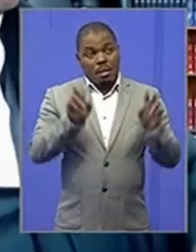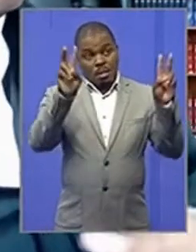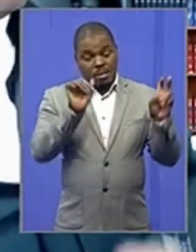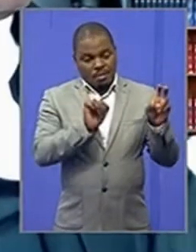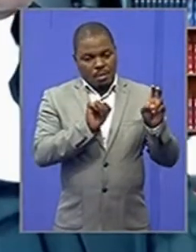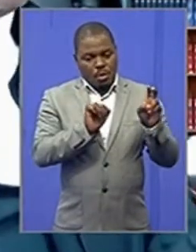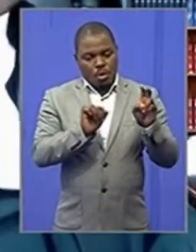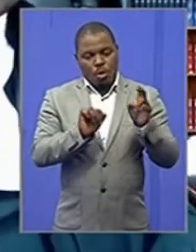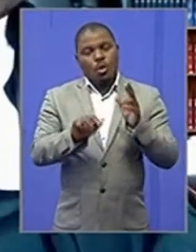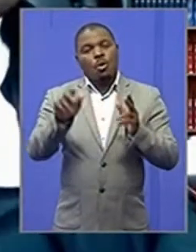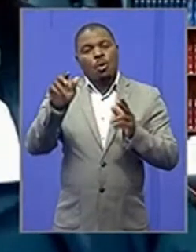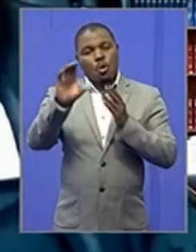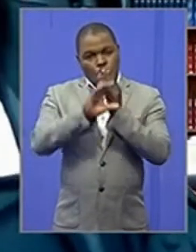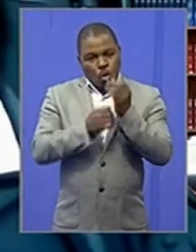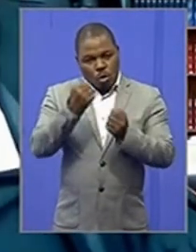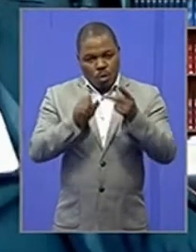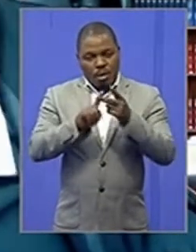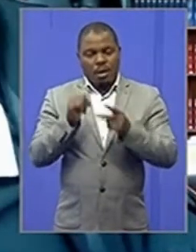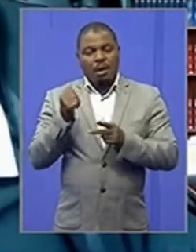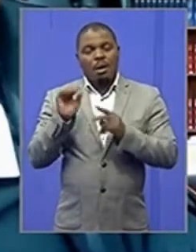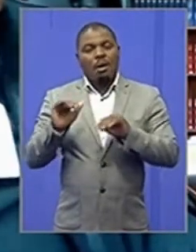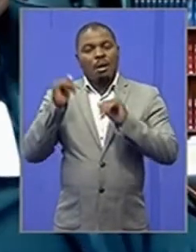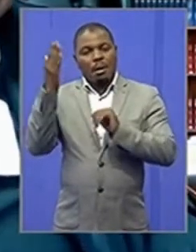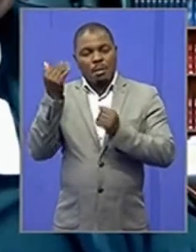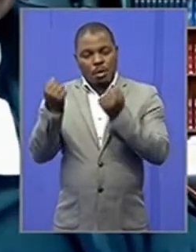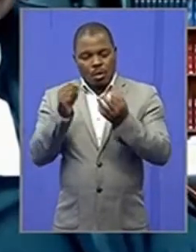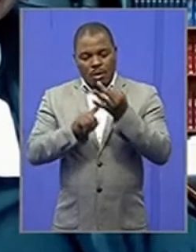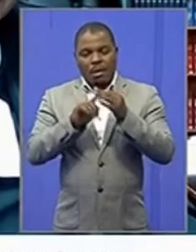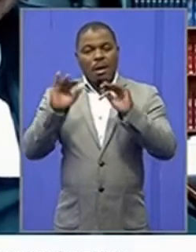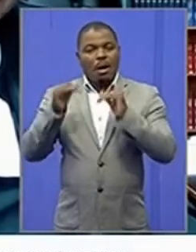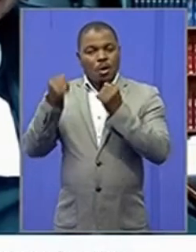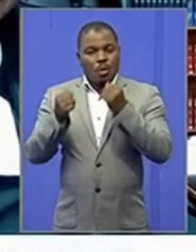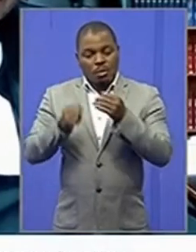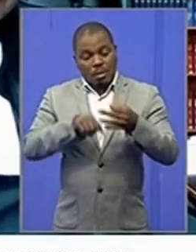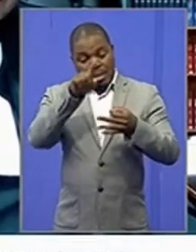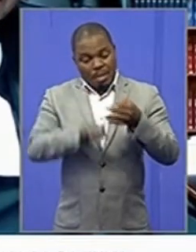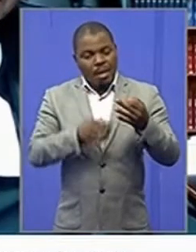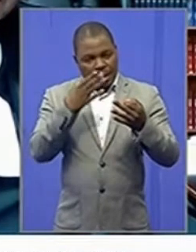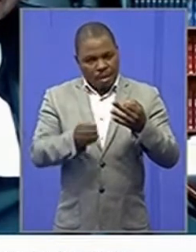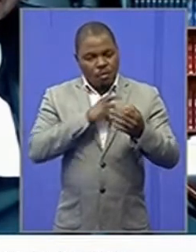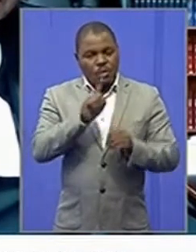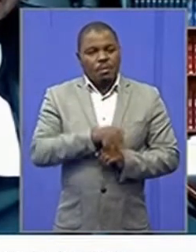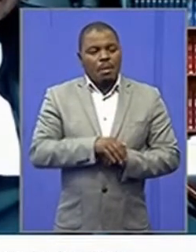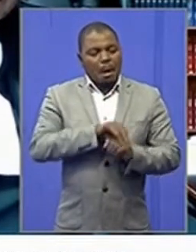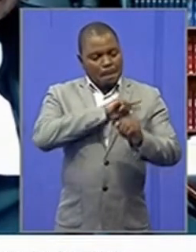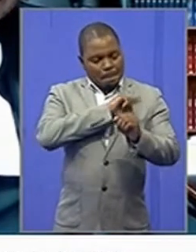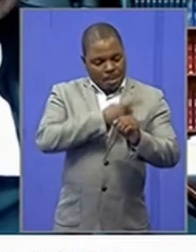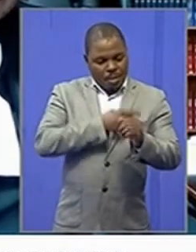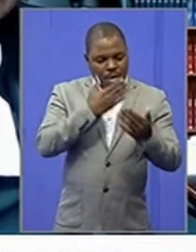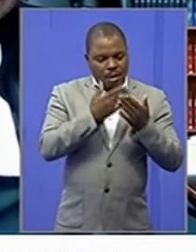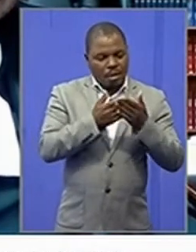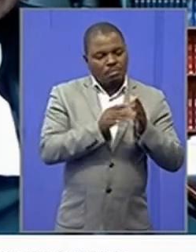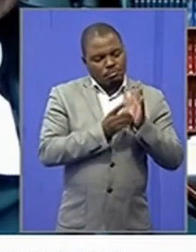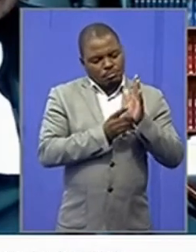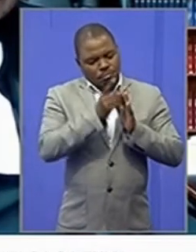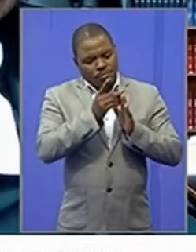the Constitutional Court, Supreme Court of Appeal, and High Courts have the inherent power to protect and regulate their own process and